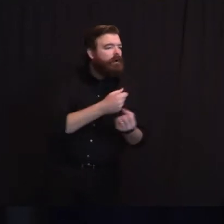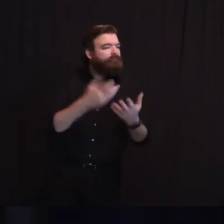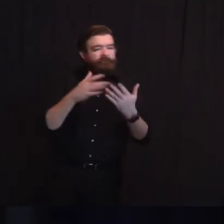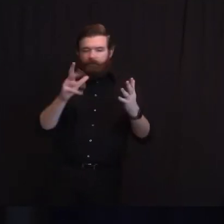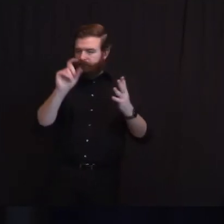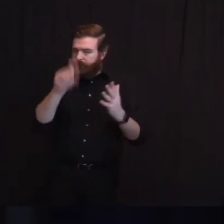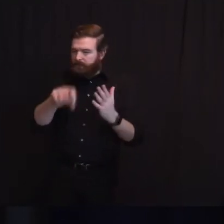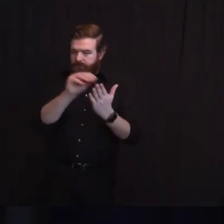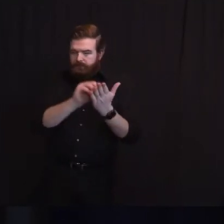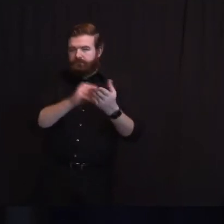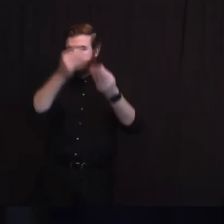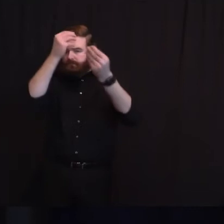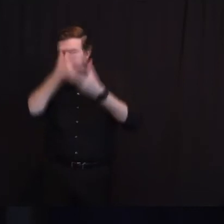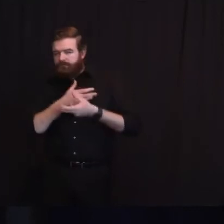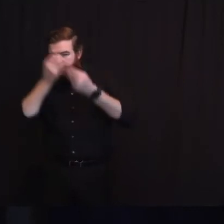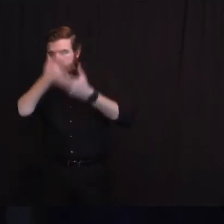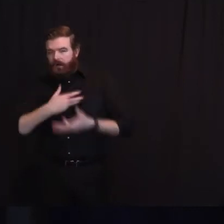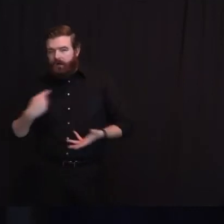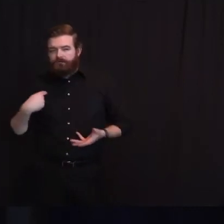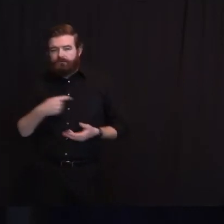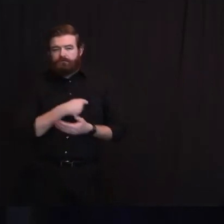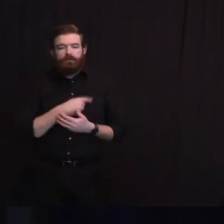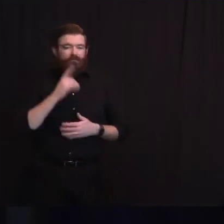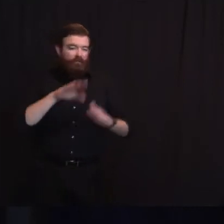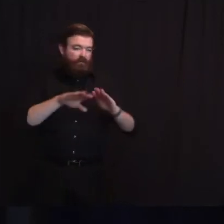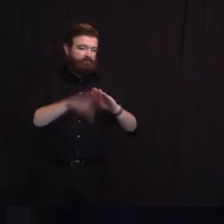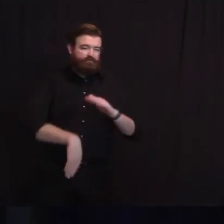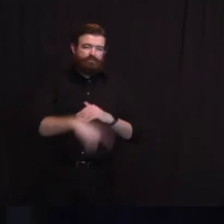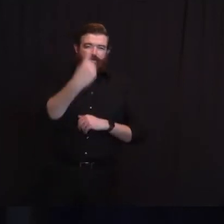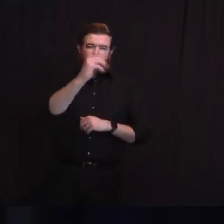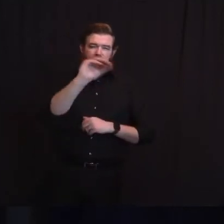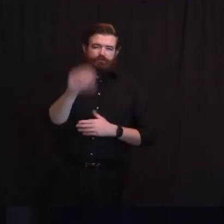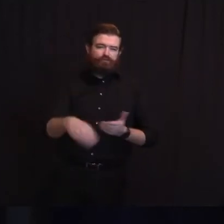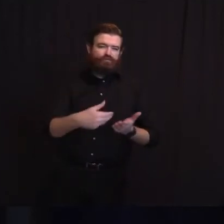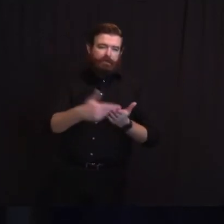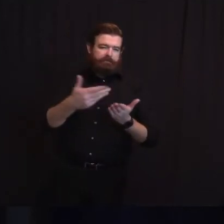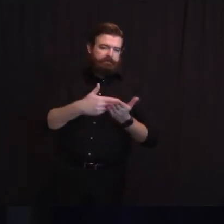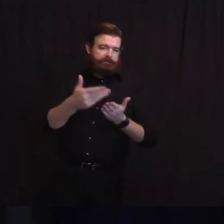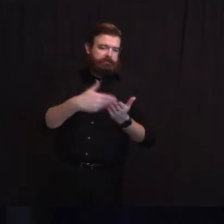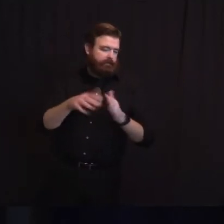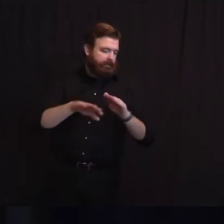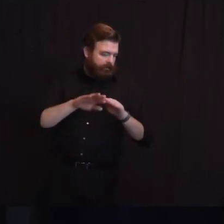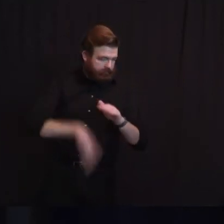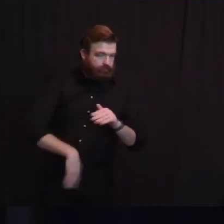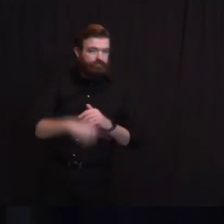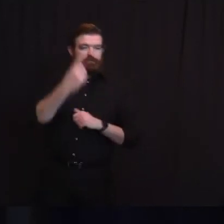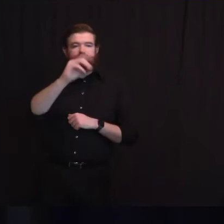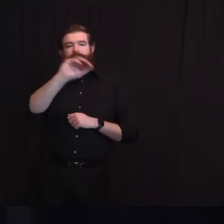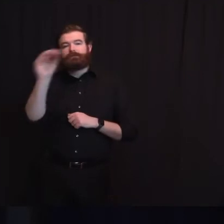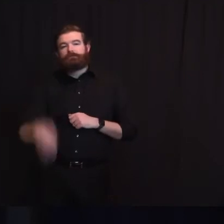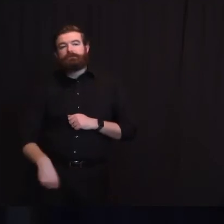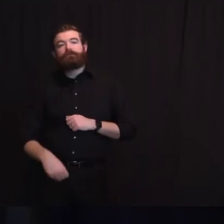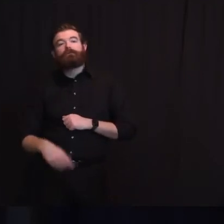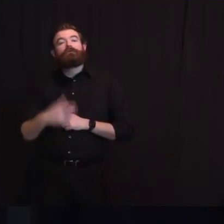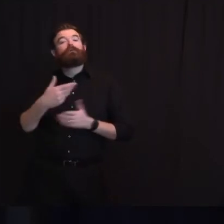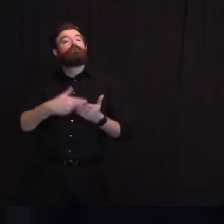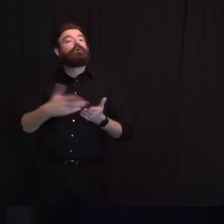You know, a couple of things like broken vials. You open up the tray and the vial is broken. That's reportable. So